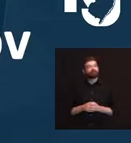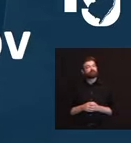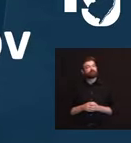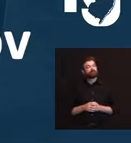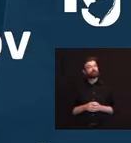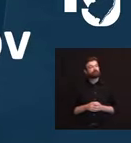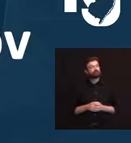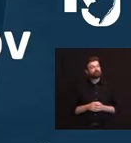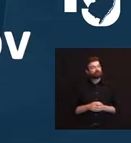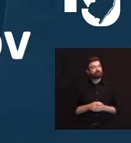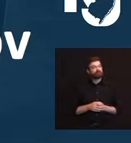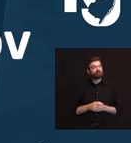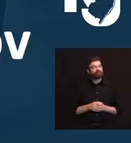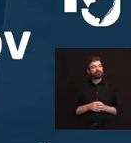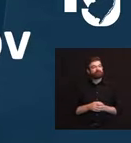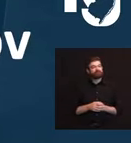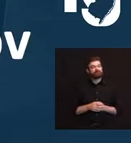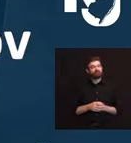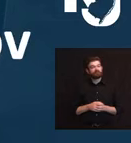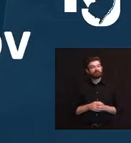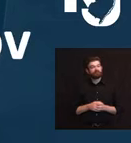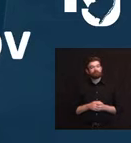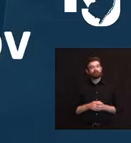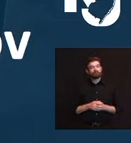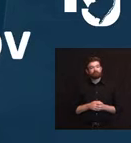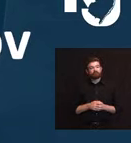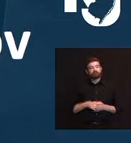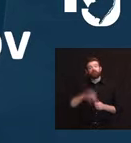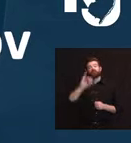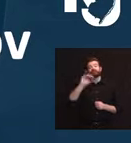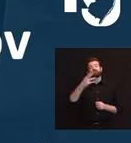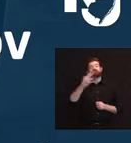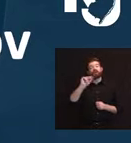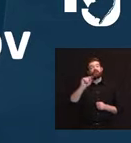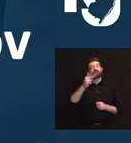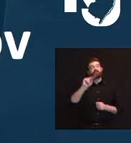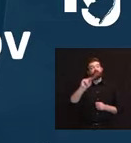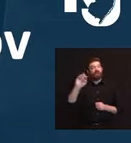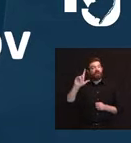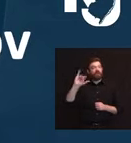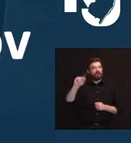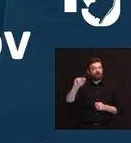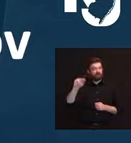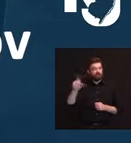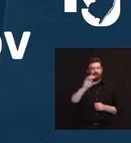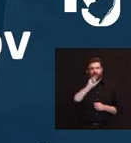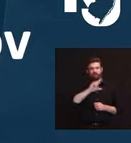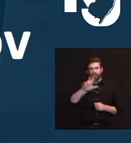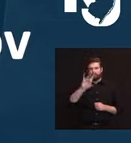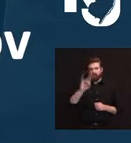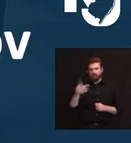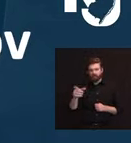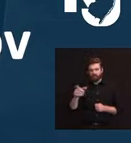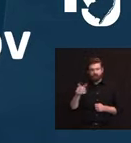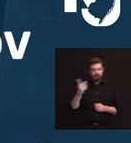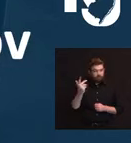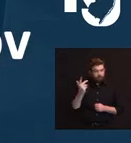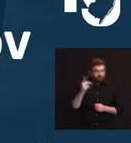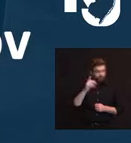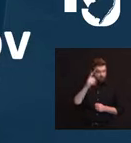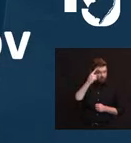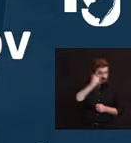38 years old, a New Jersey playwright and a disability rights advocate. He was a star to so many, a role